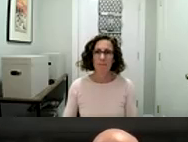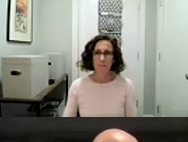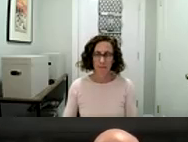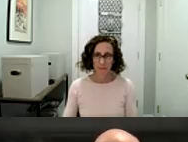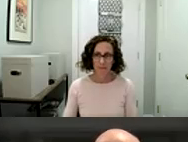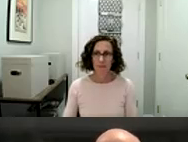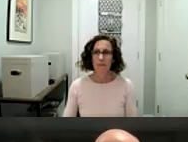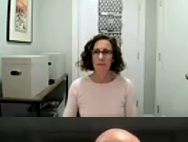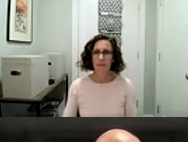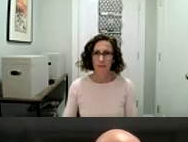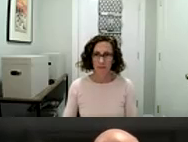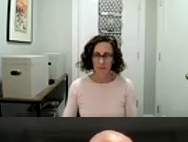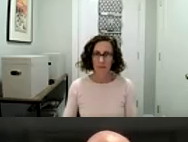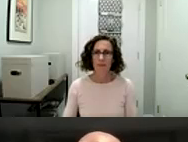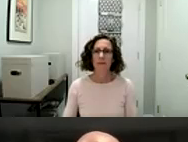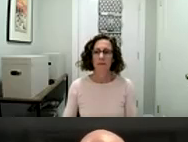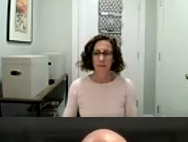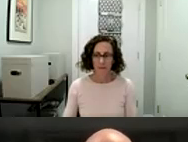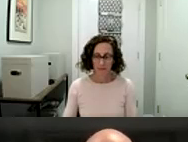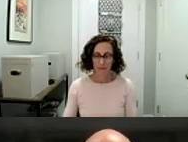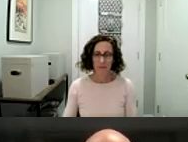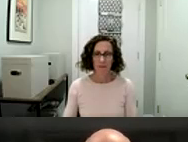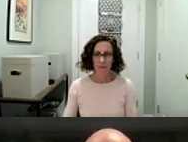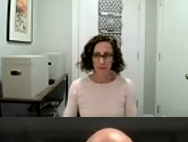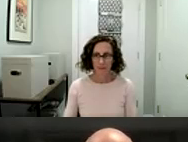and how people use it and who uses it.